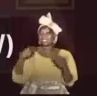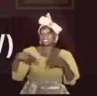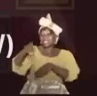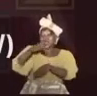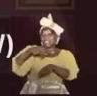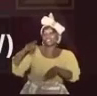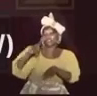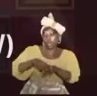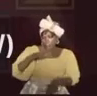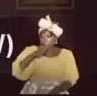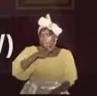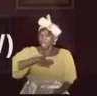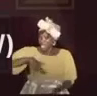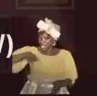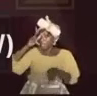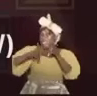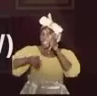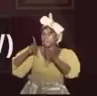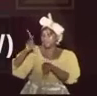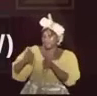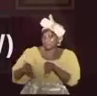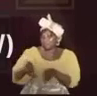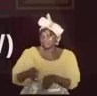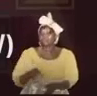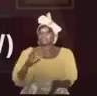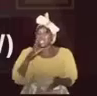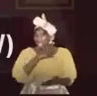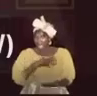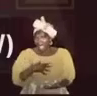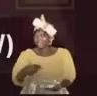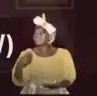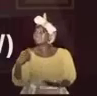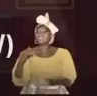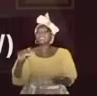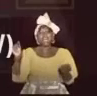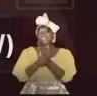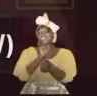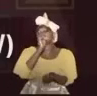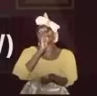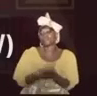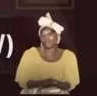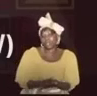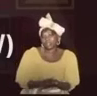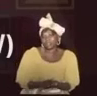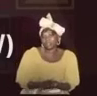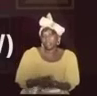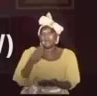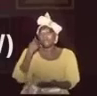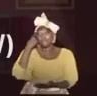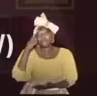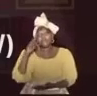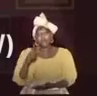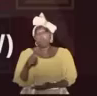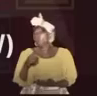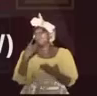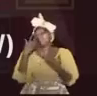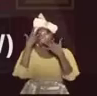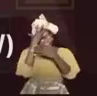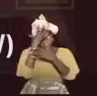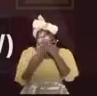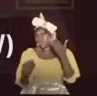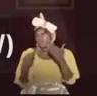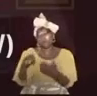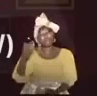of the earth. My people. And yet he says they are destroyed for the lack